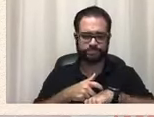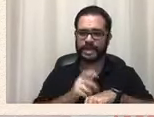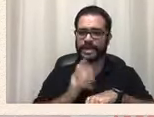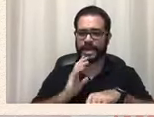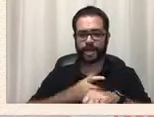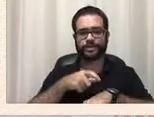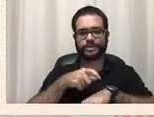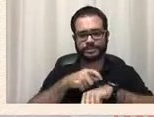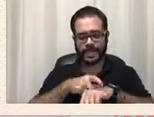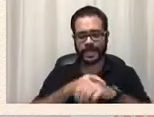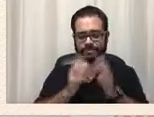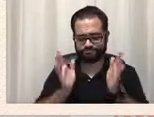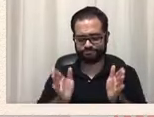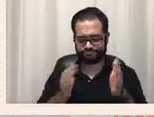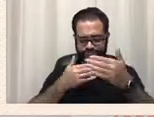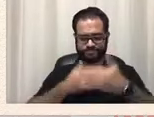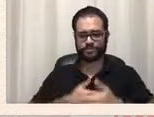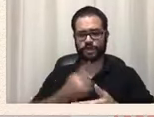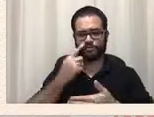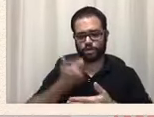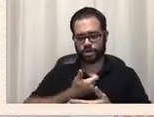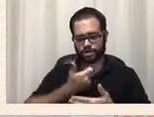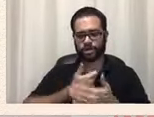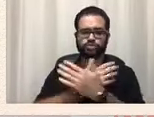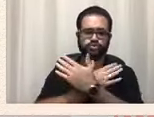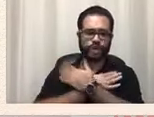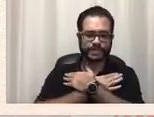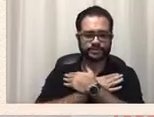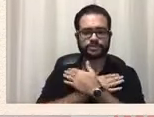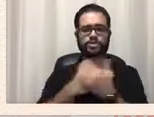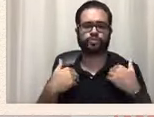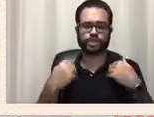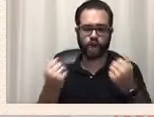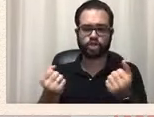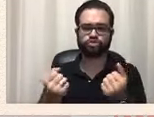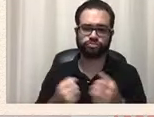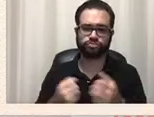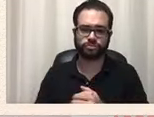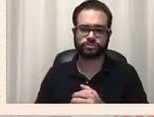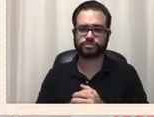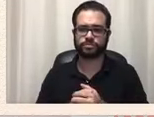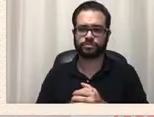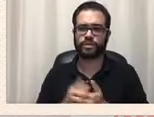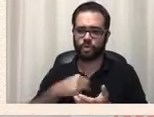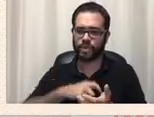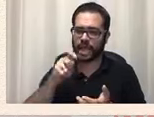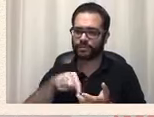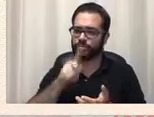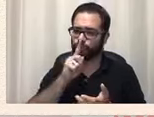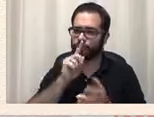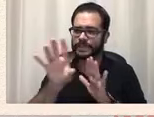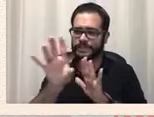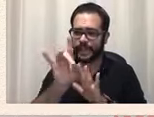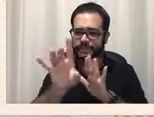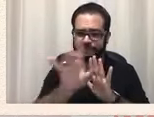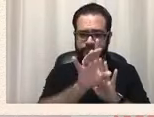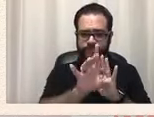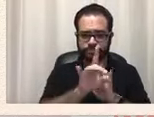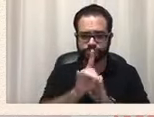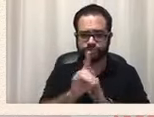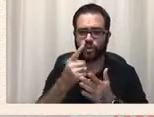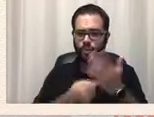us to rest and recharge. And we have to be very selective of what we choose to spend our time